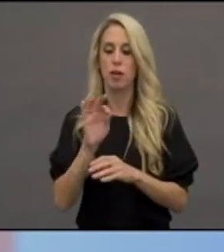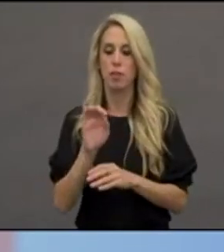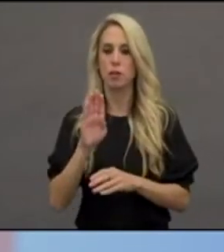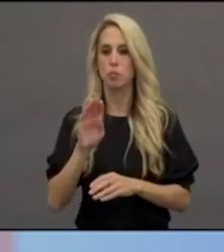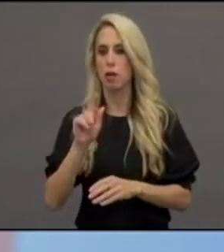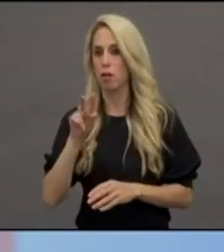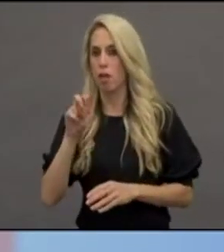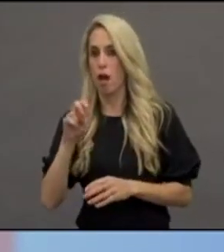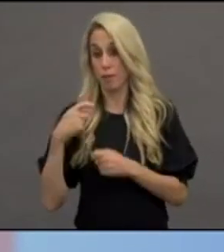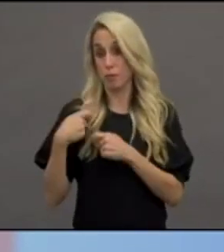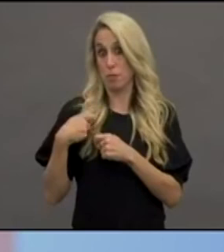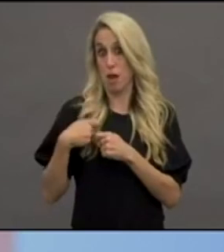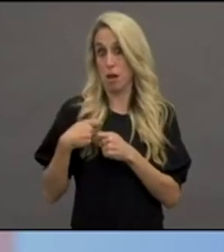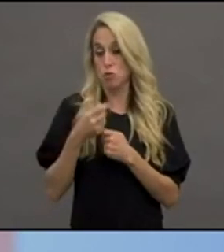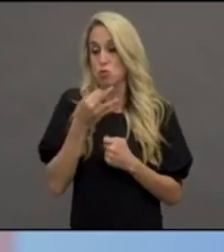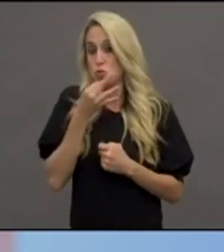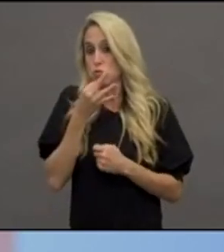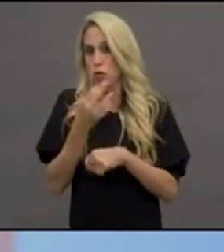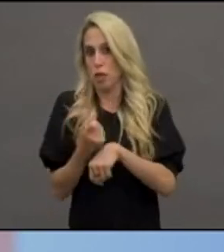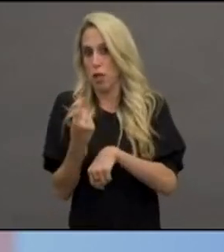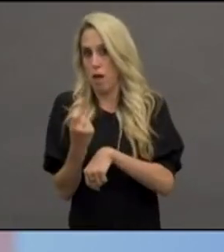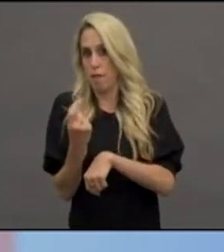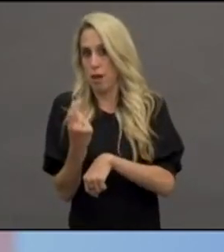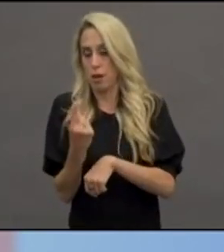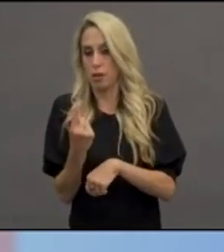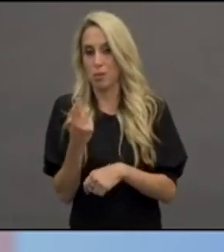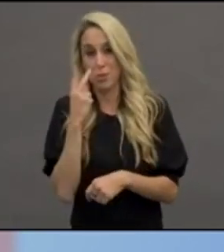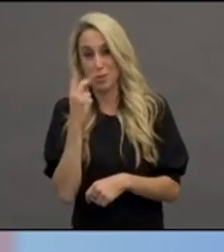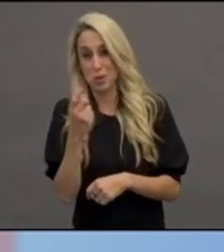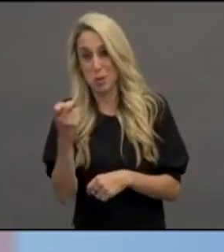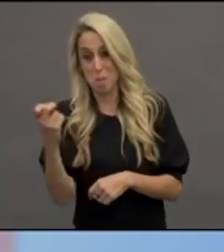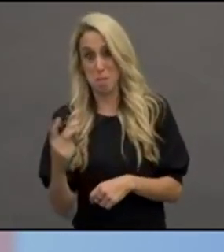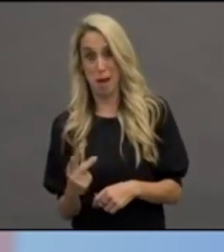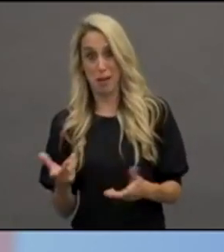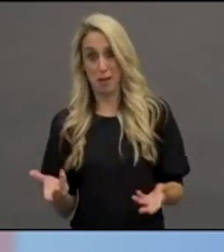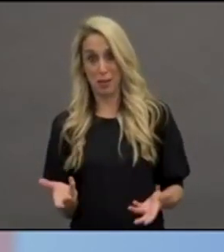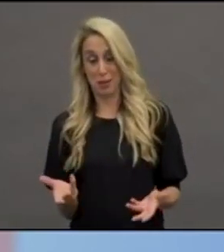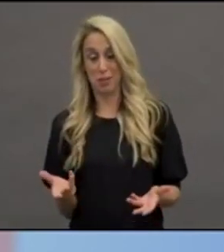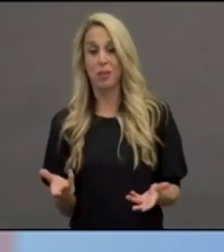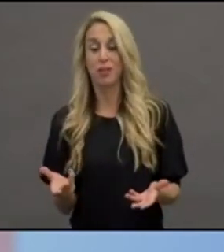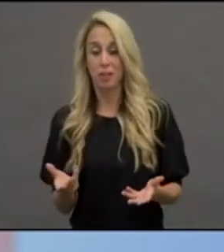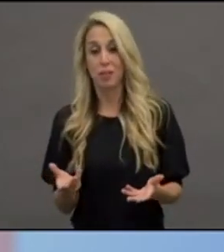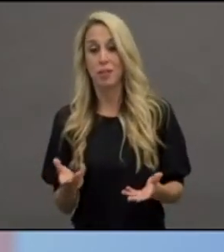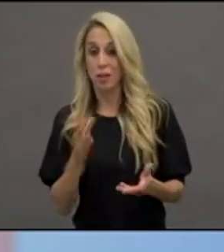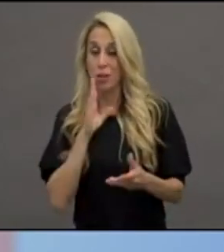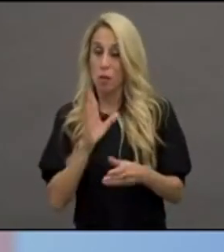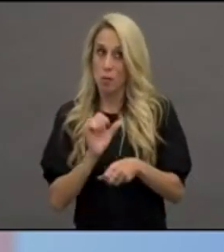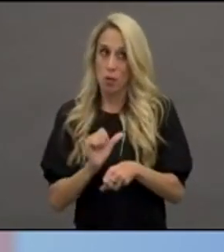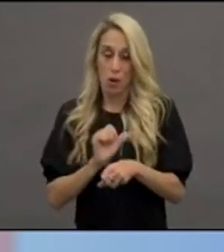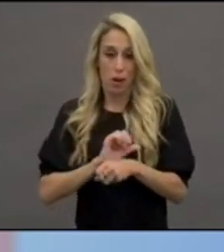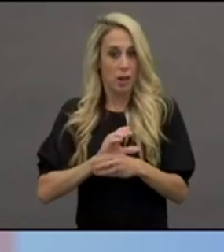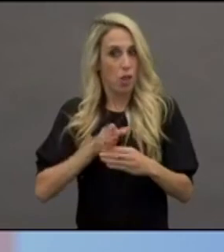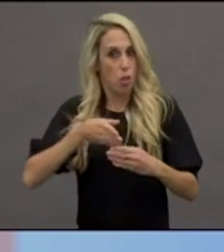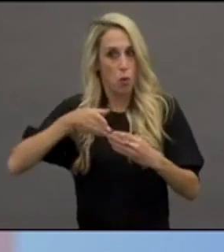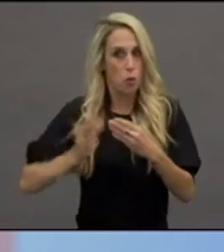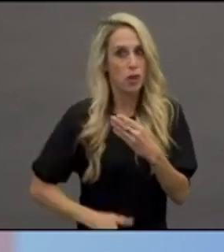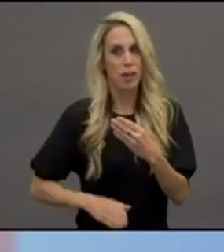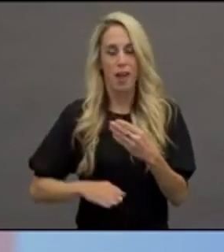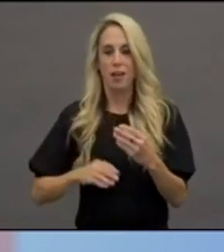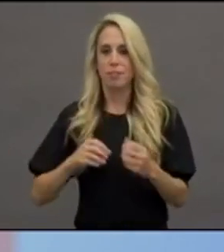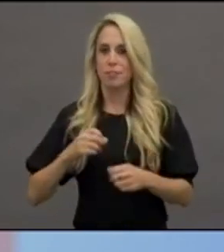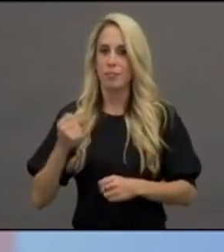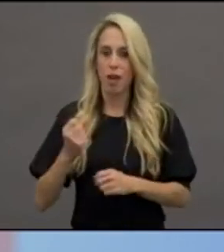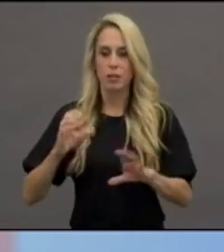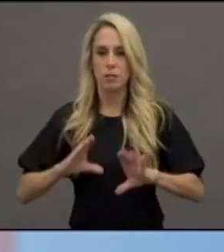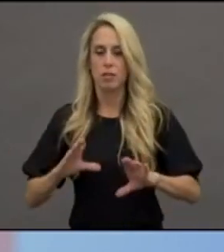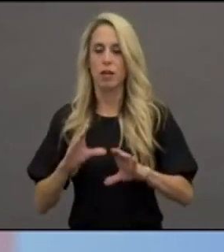in Spanish is up at 11, and we will see you back here. We're going to be working all through the weekend to keep you updated, so